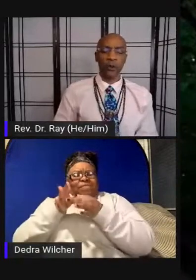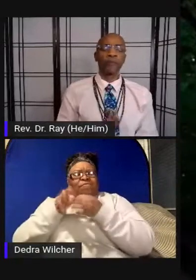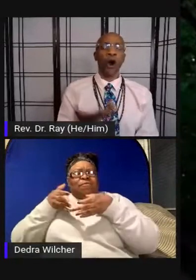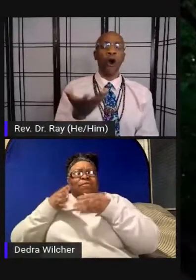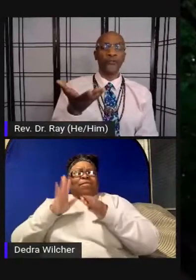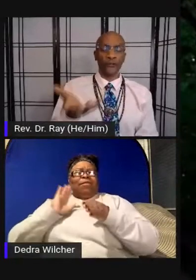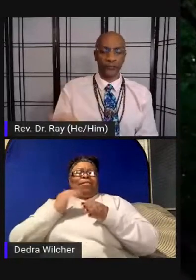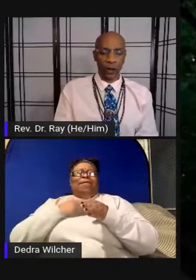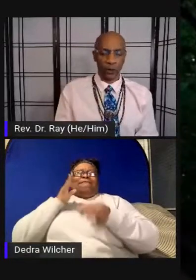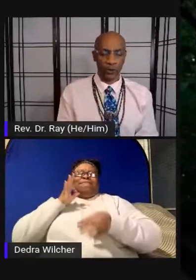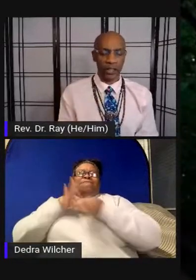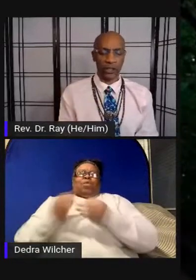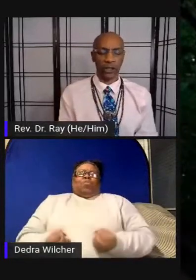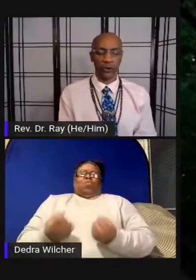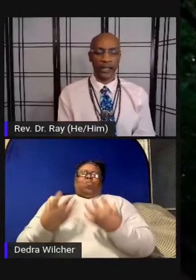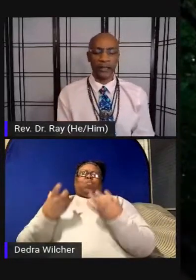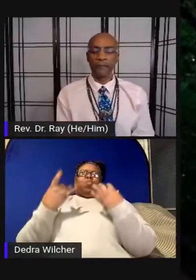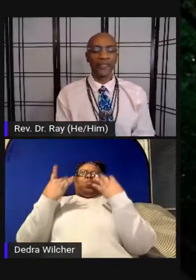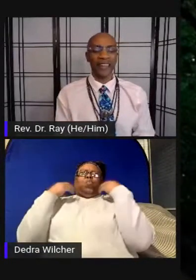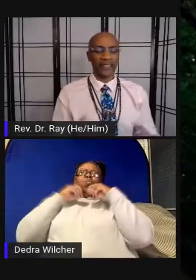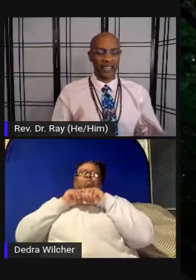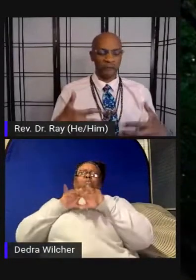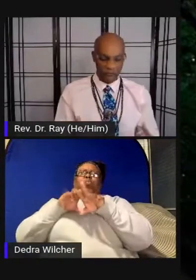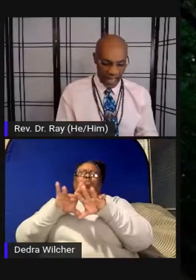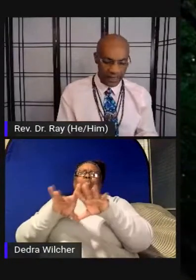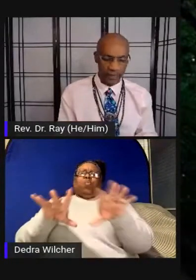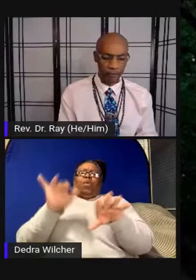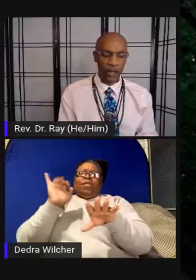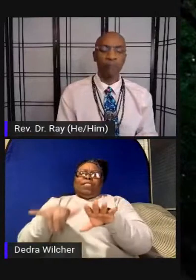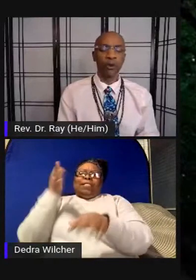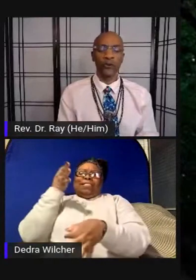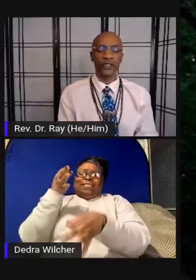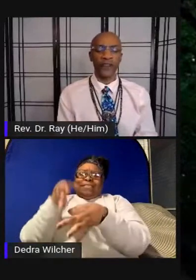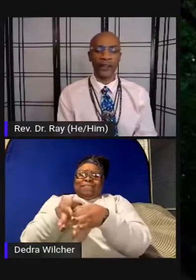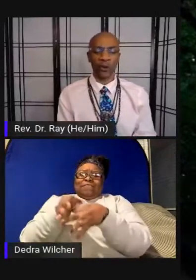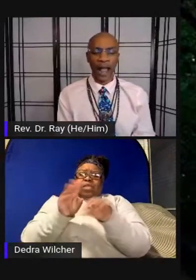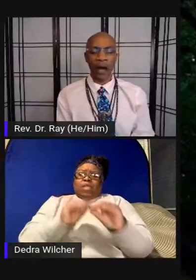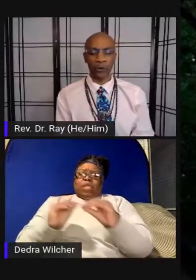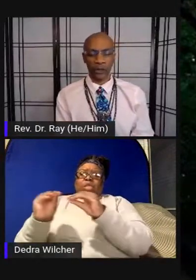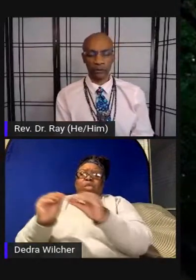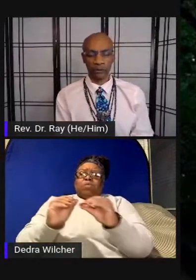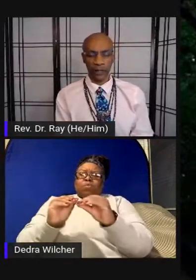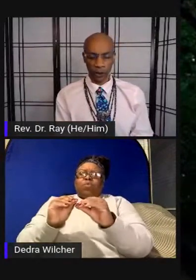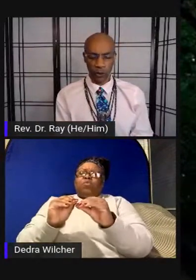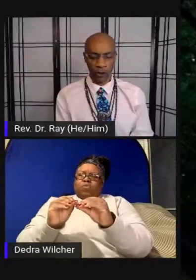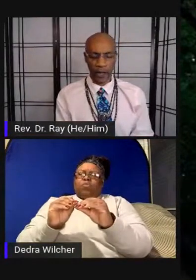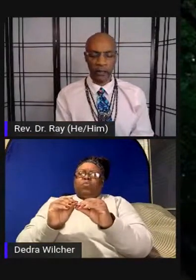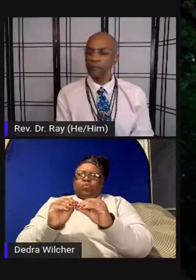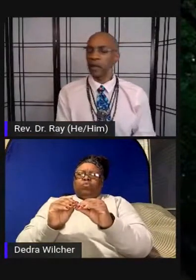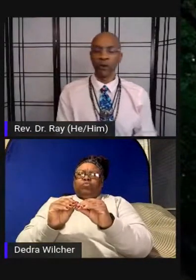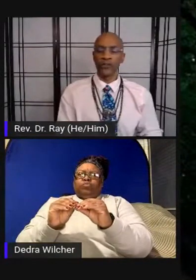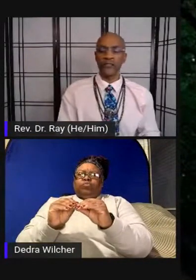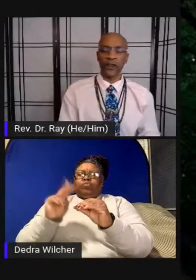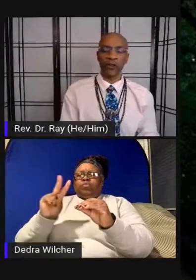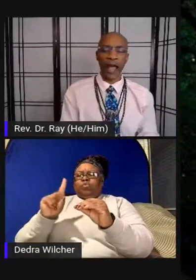to overflow to such a degree that this faith moves the very ground in the Ukraine.